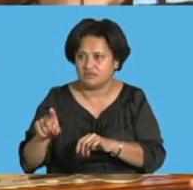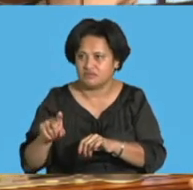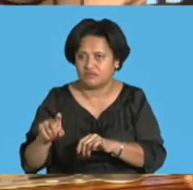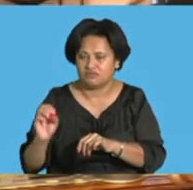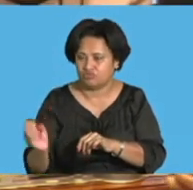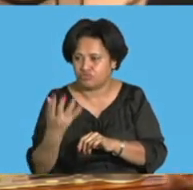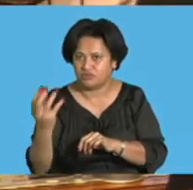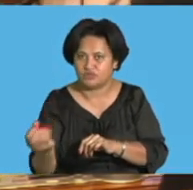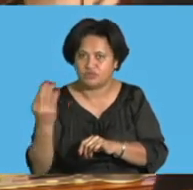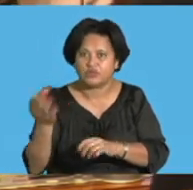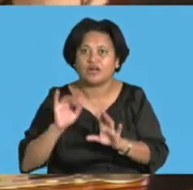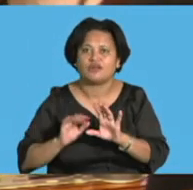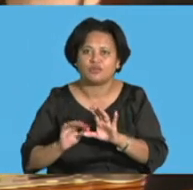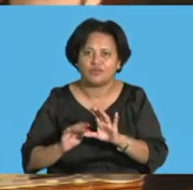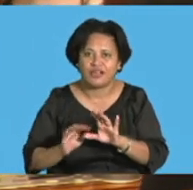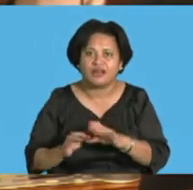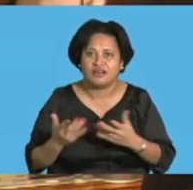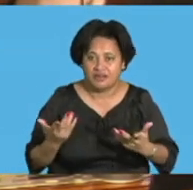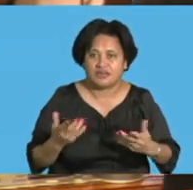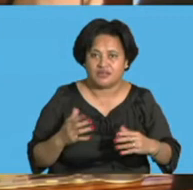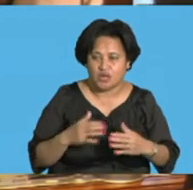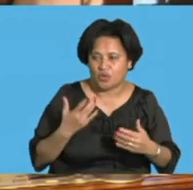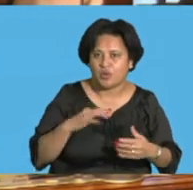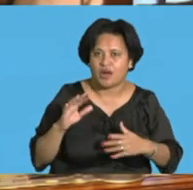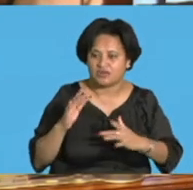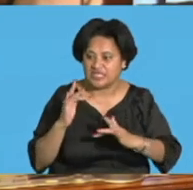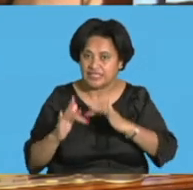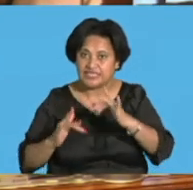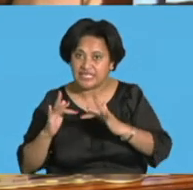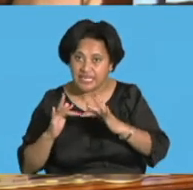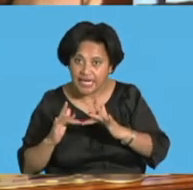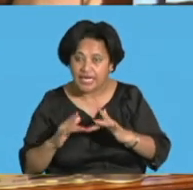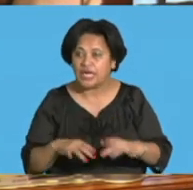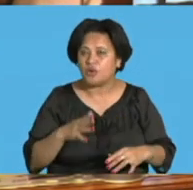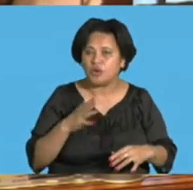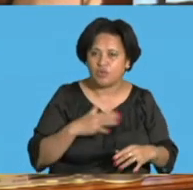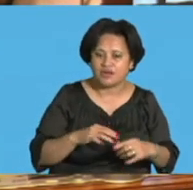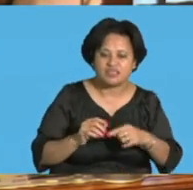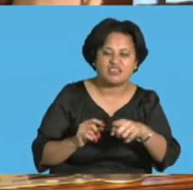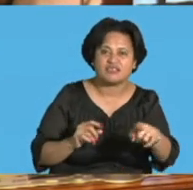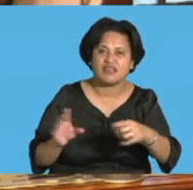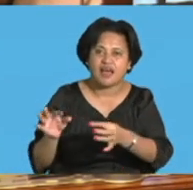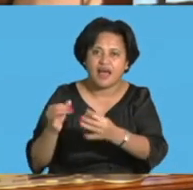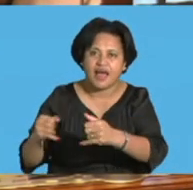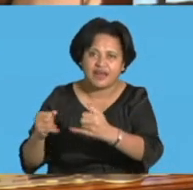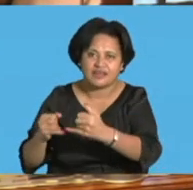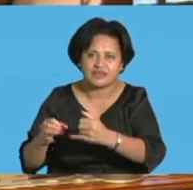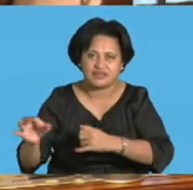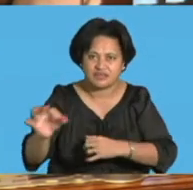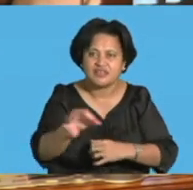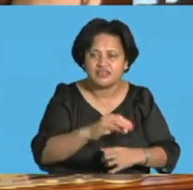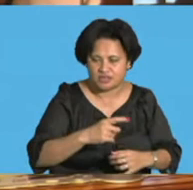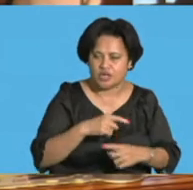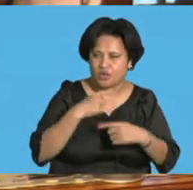greater technology, we will need to address internet connections, hardware and teaching skills in our remote and maritime areas, and we are committed to do